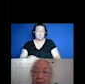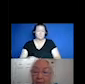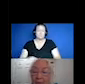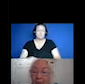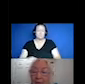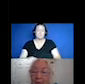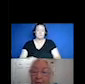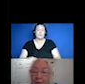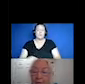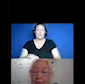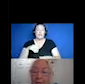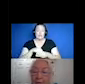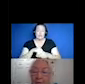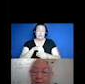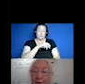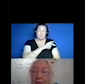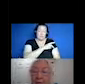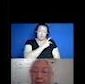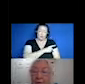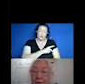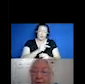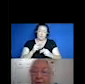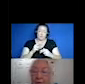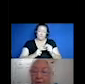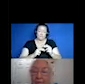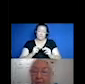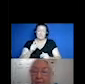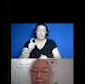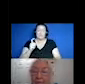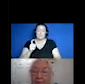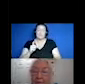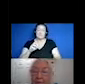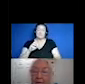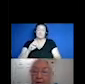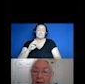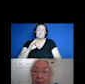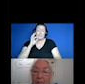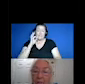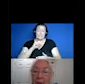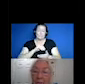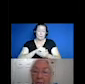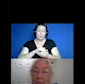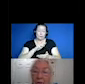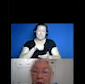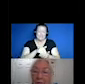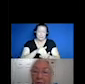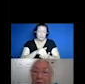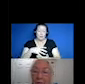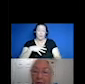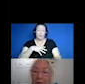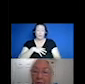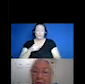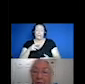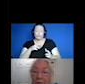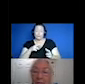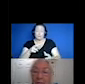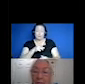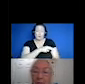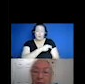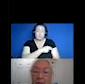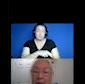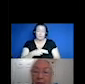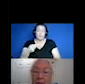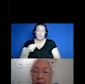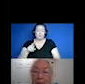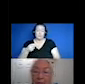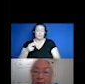And the inpatient facilities are the Phoenix Indian Medical Center, the White River Hospital, and the Huaga